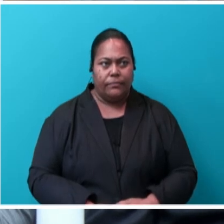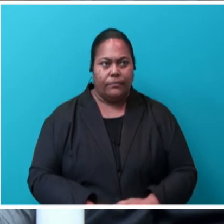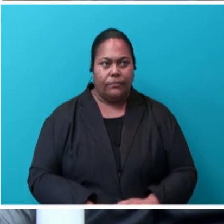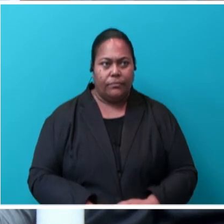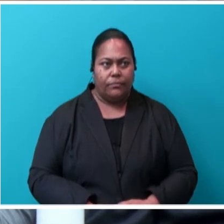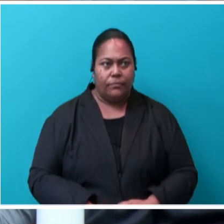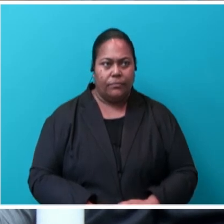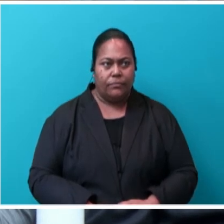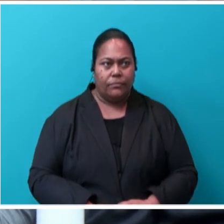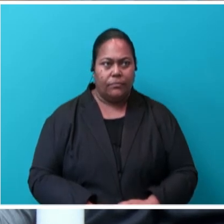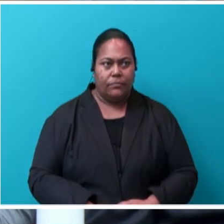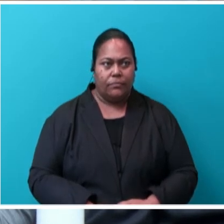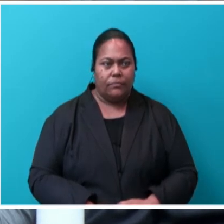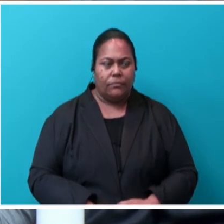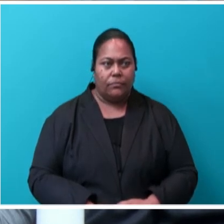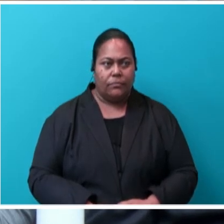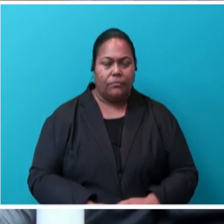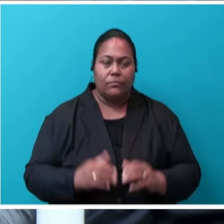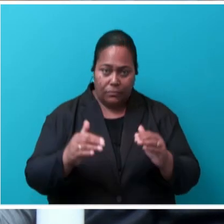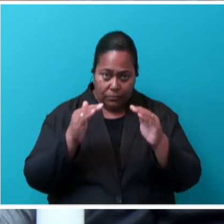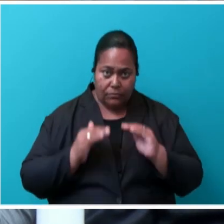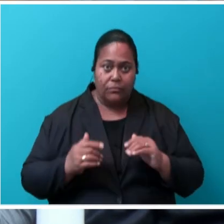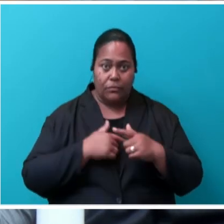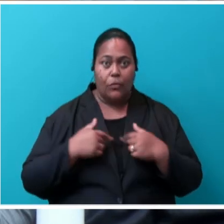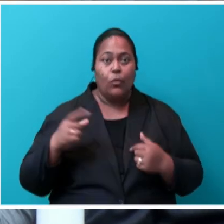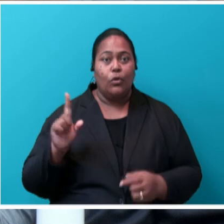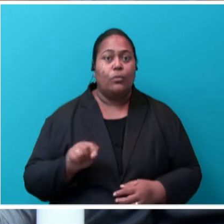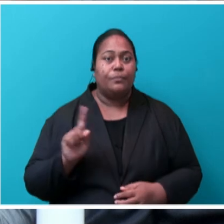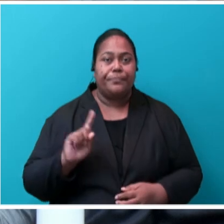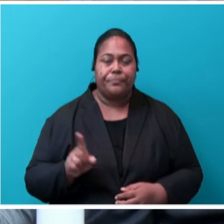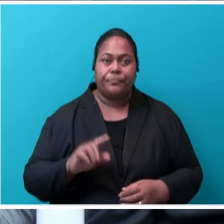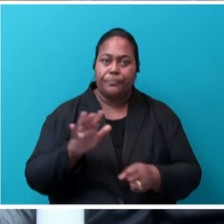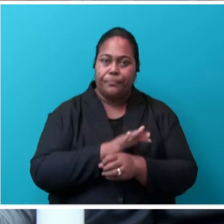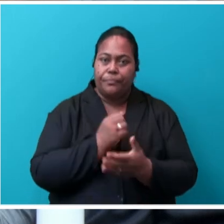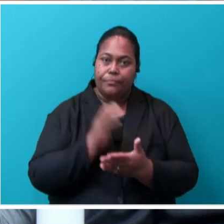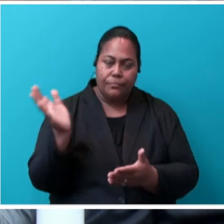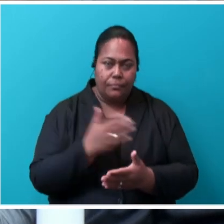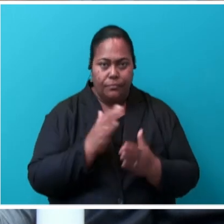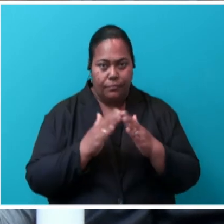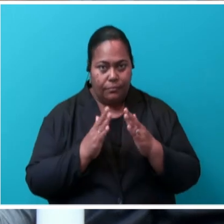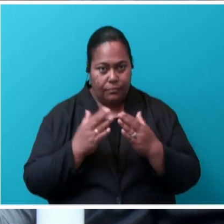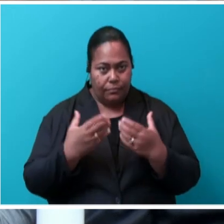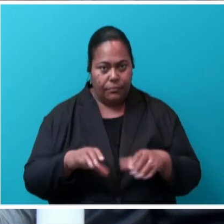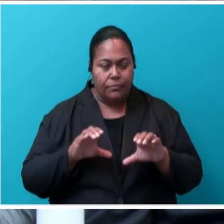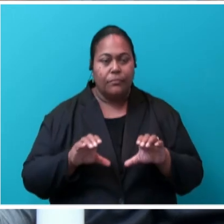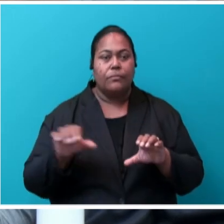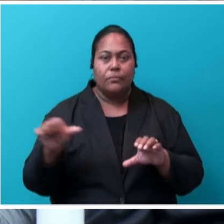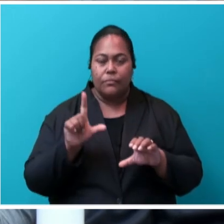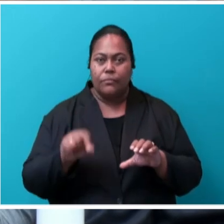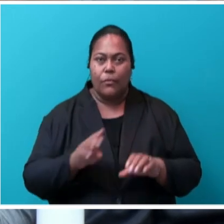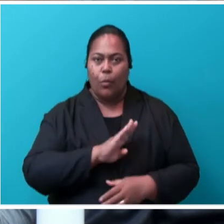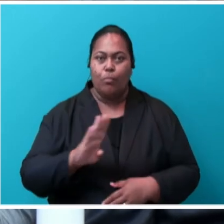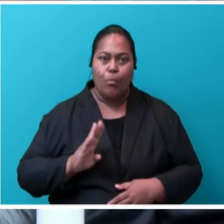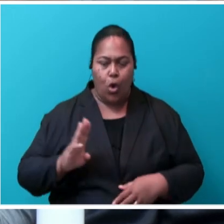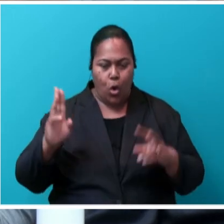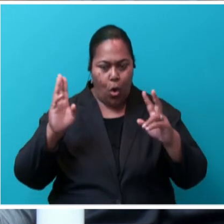Another suggestion that we have done is ensuring that all the municipal councils conduct a board of survey. At least this is